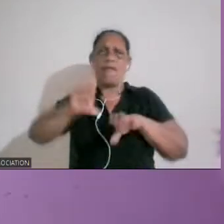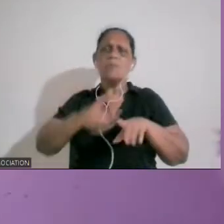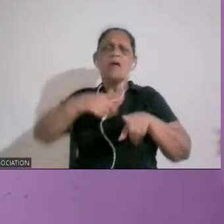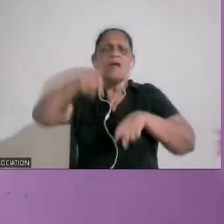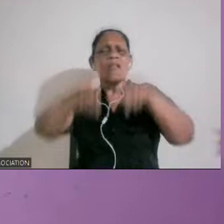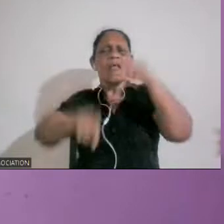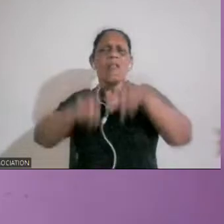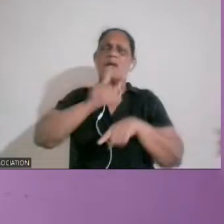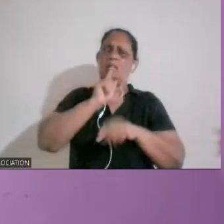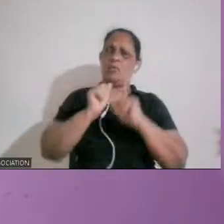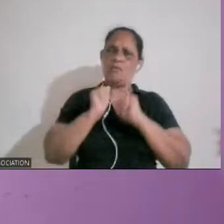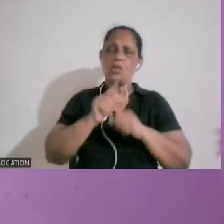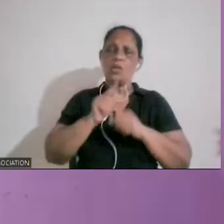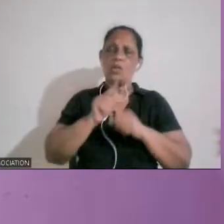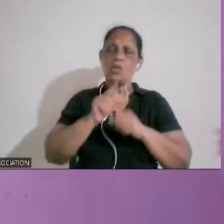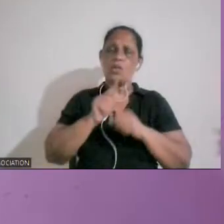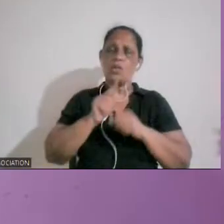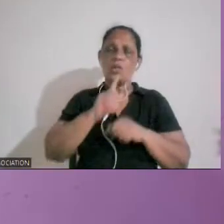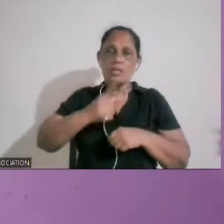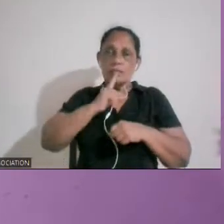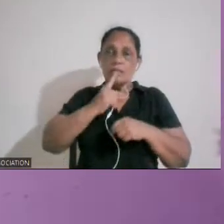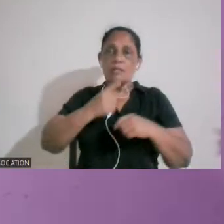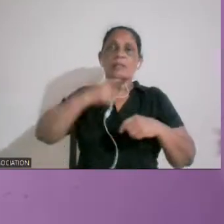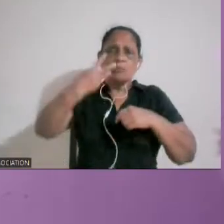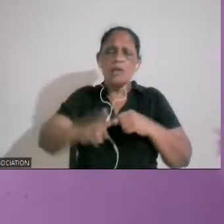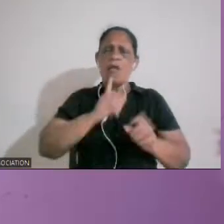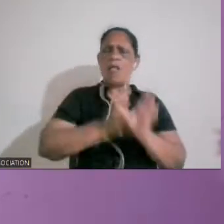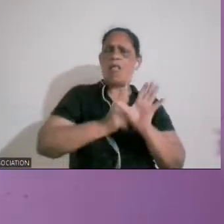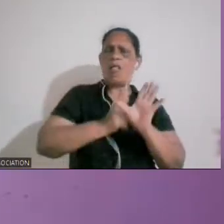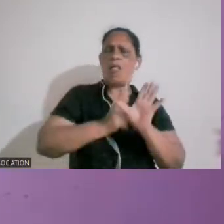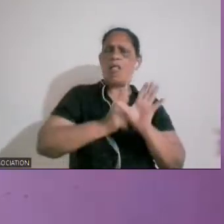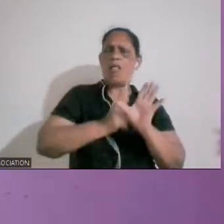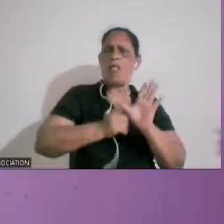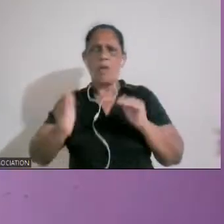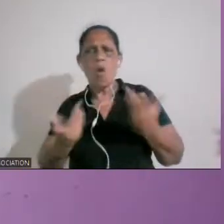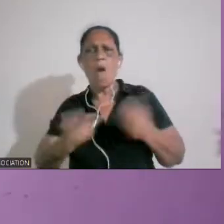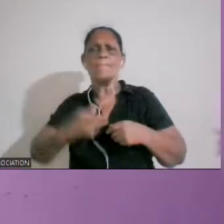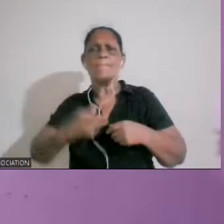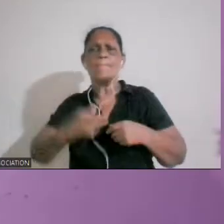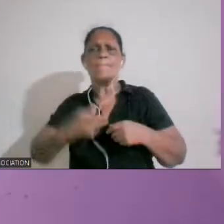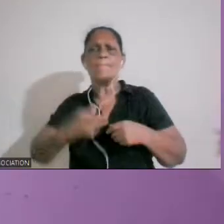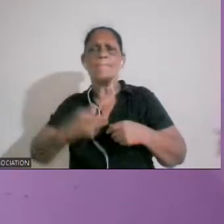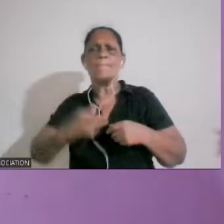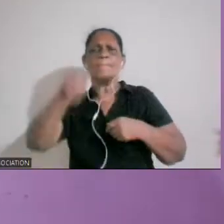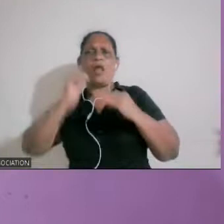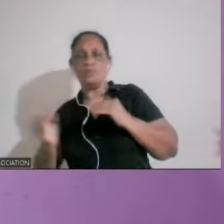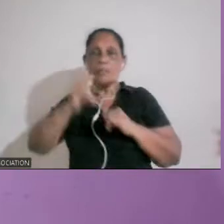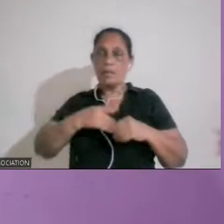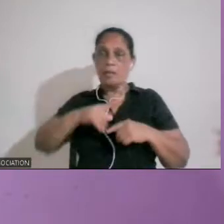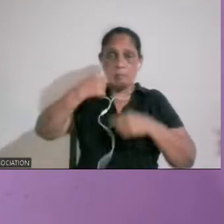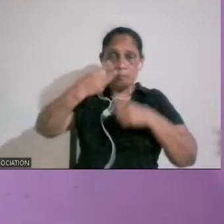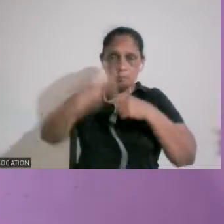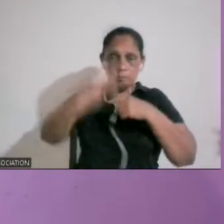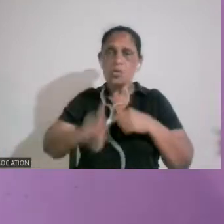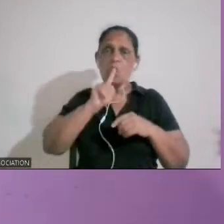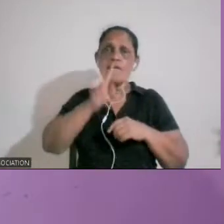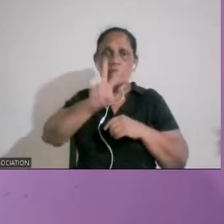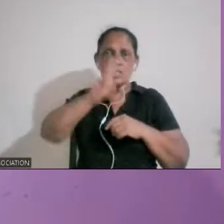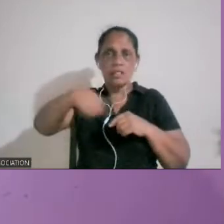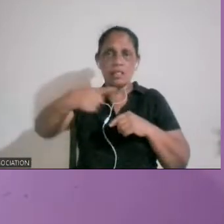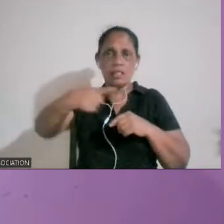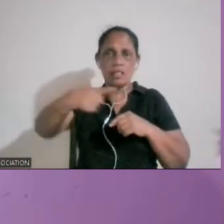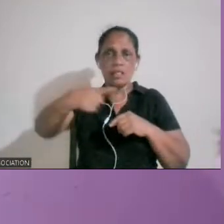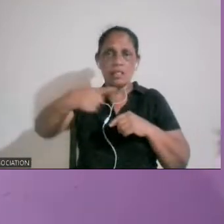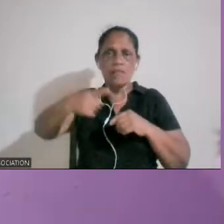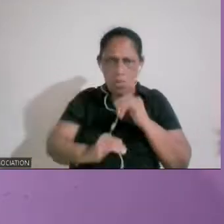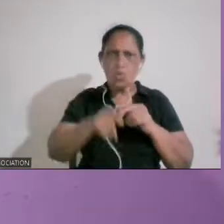are irregular. What we mean by irregular is that you either get your period too often or too late. So if you get your